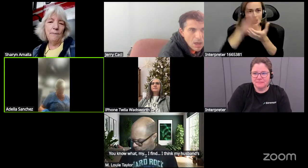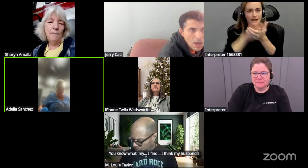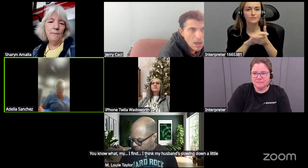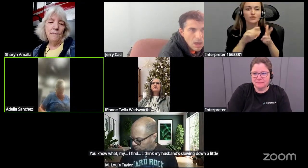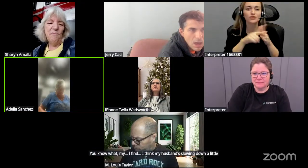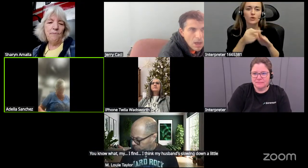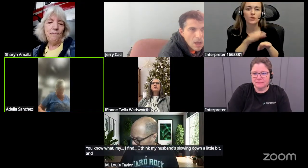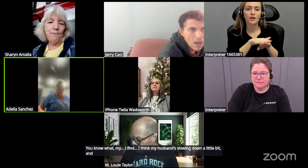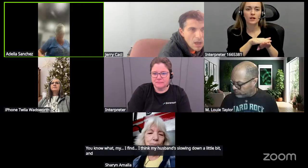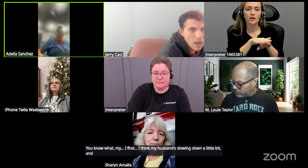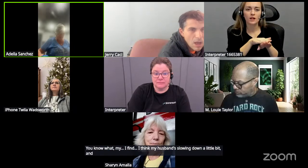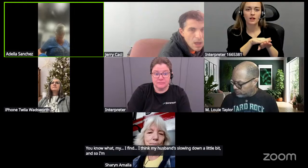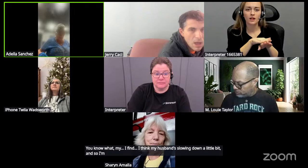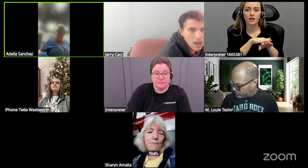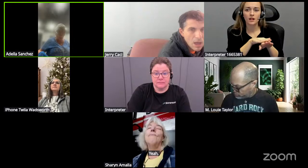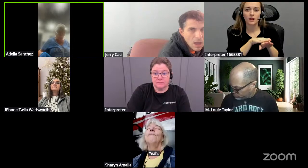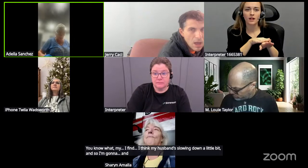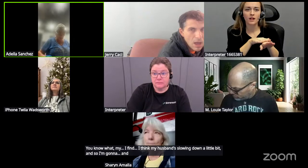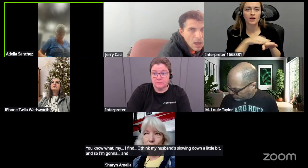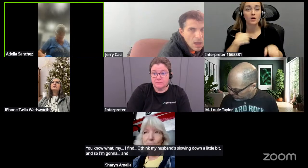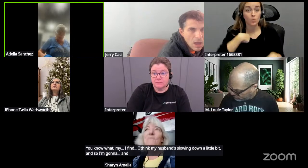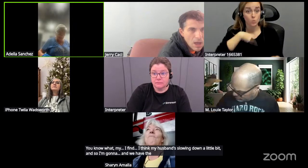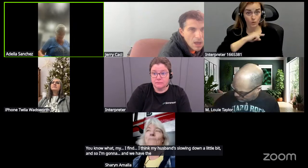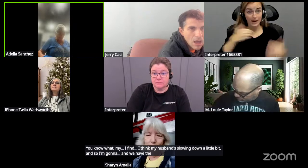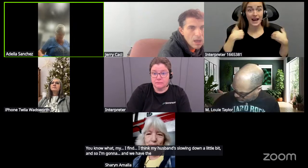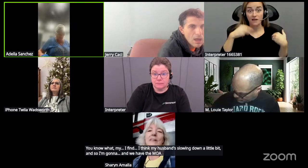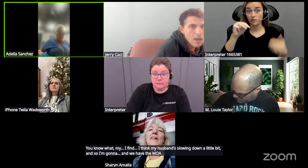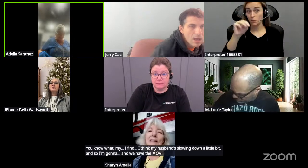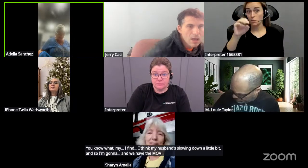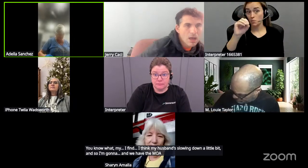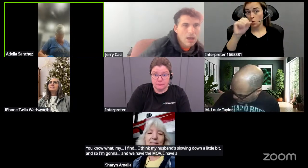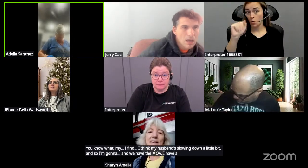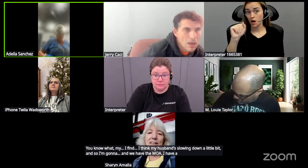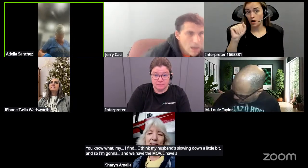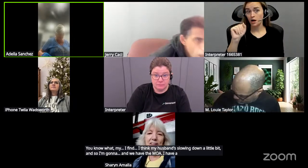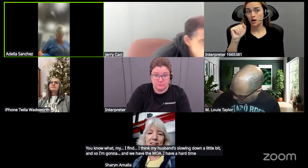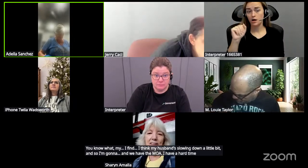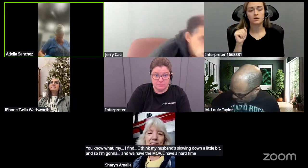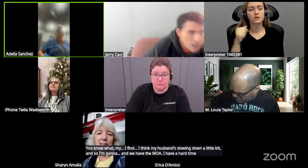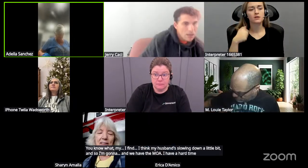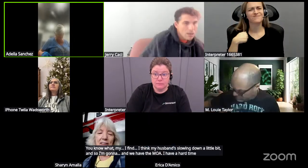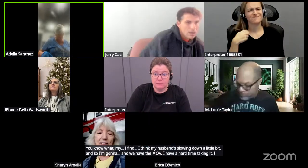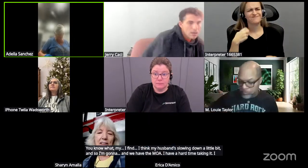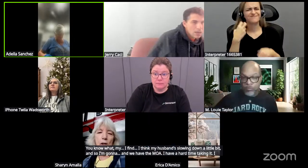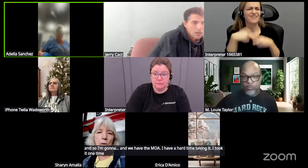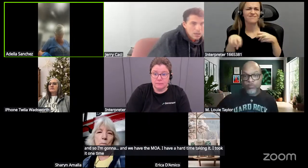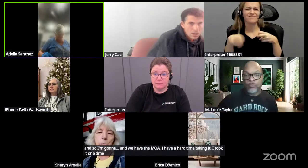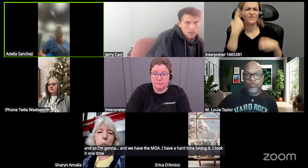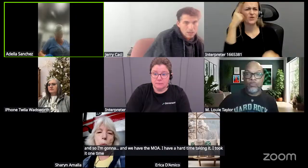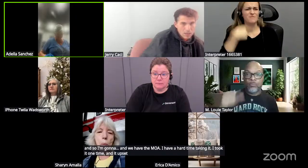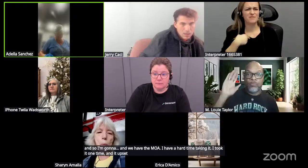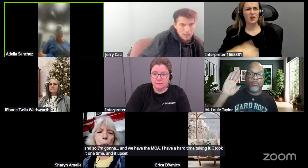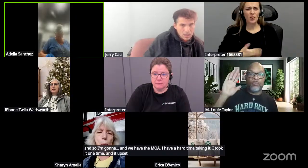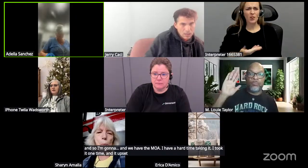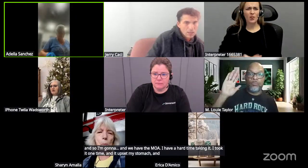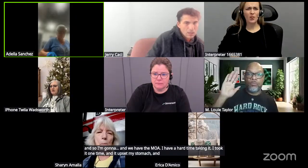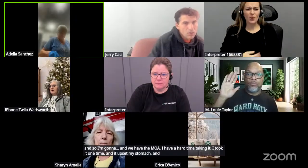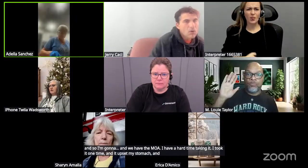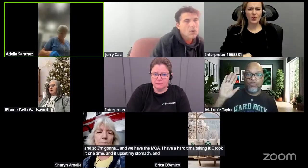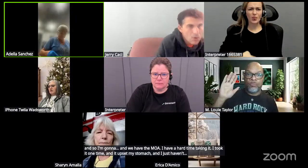bit, and so and we have the MOA. I have a hard time taking it. I took it one time and it upset my stomach, and I just